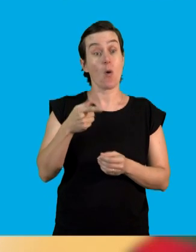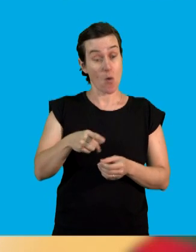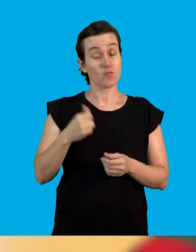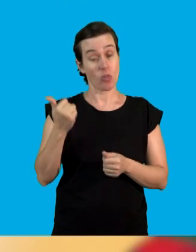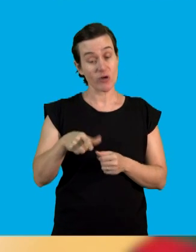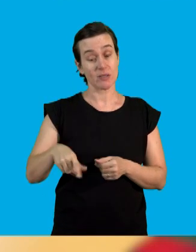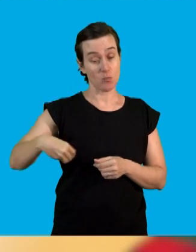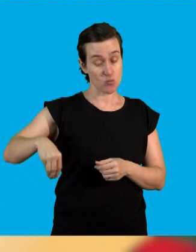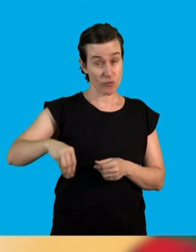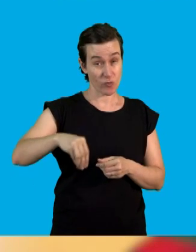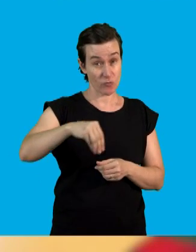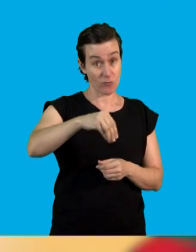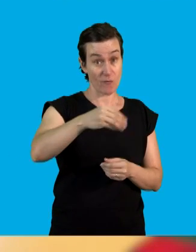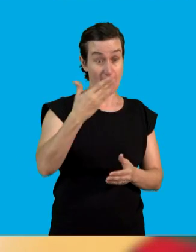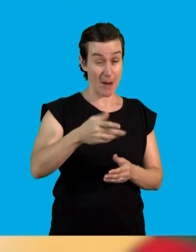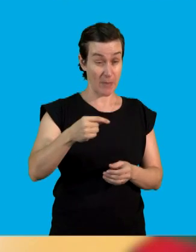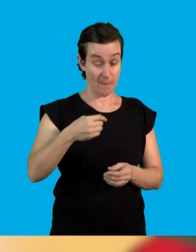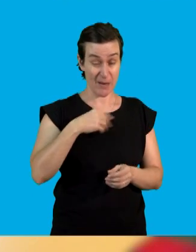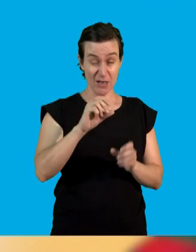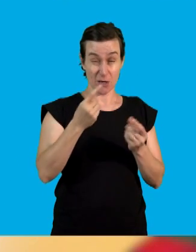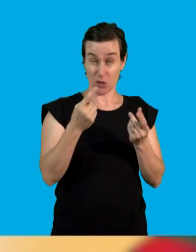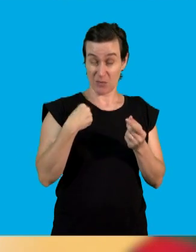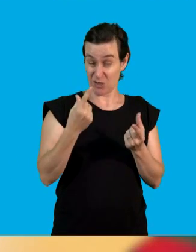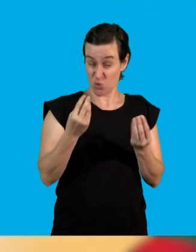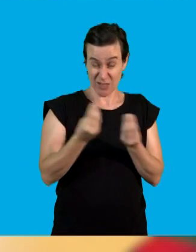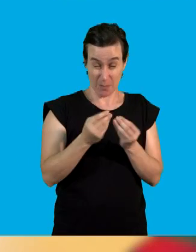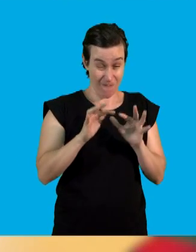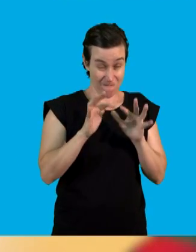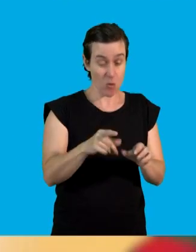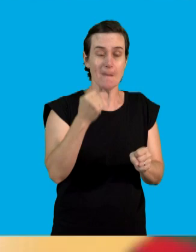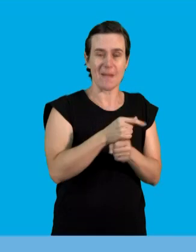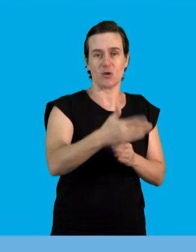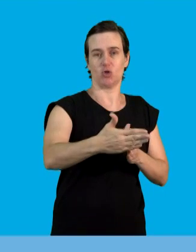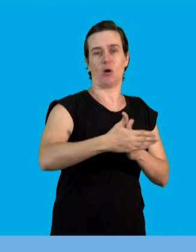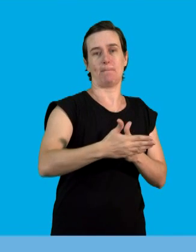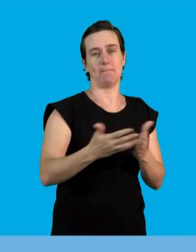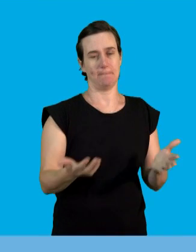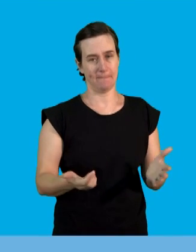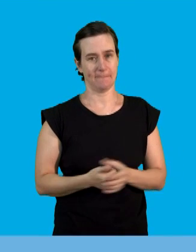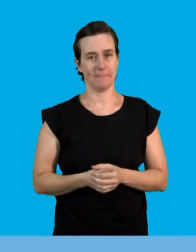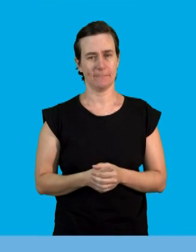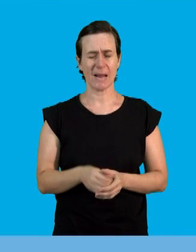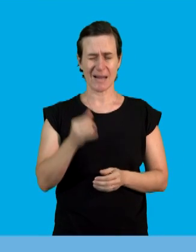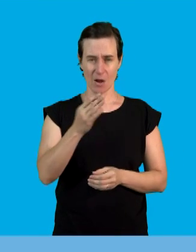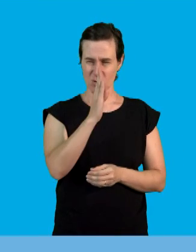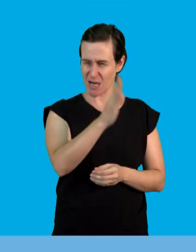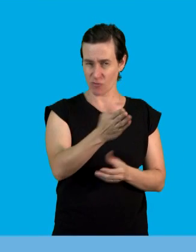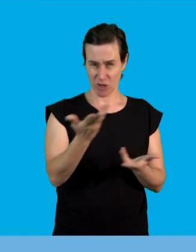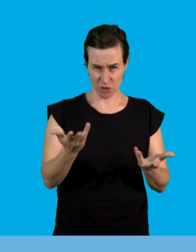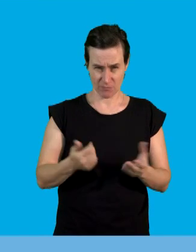motion already, I can apply a force onto it and it comes to a complete stop. So now, when looking at the